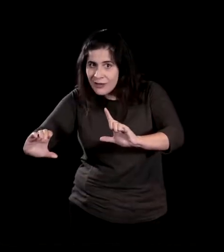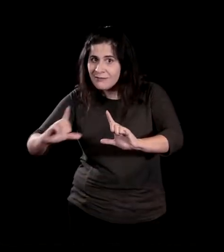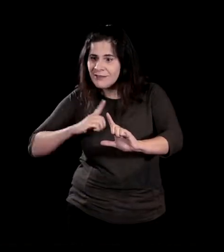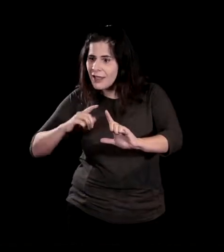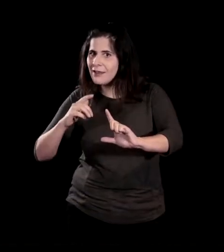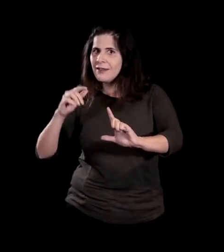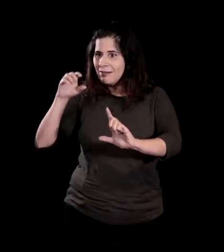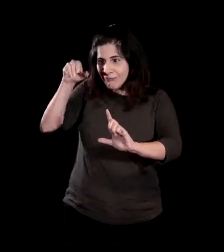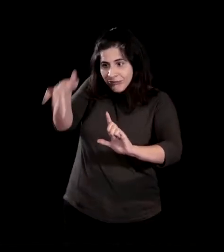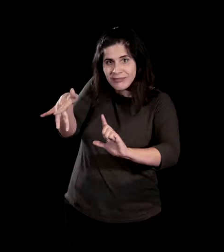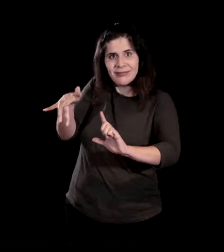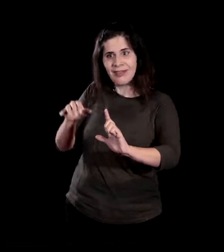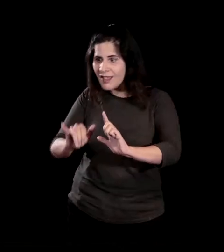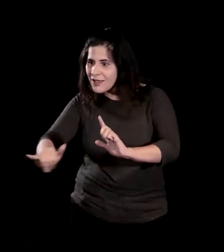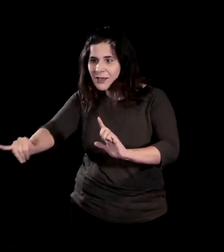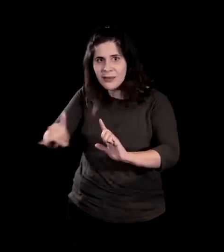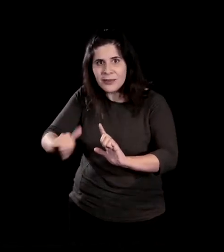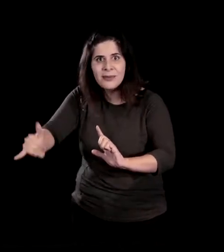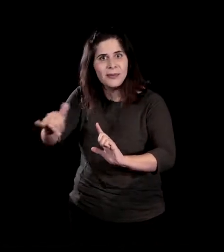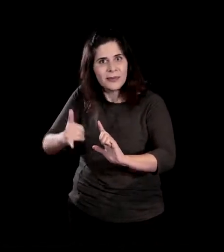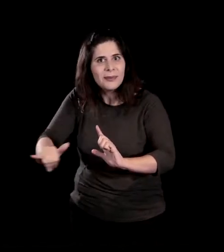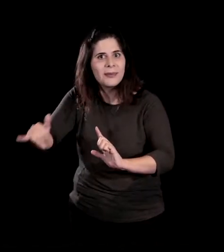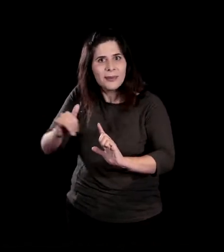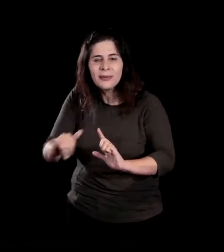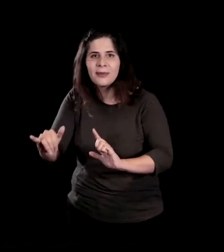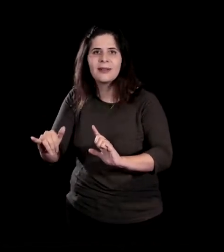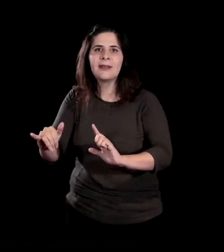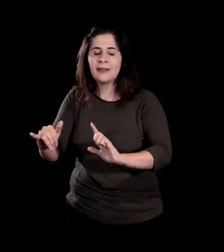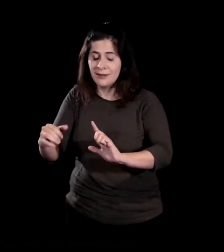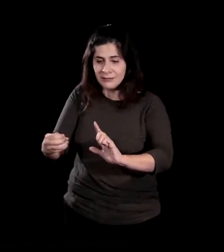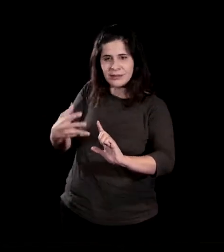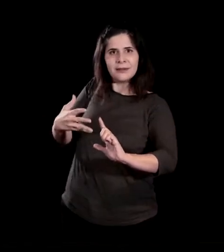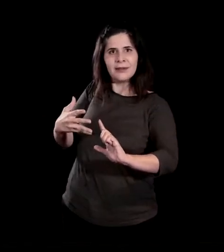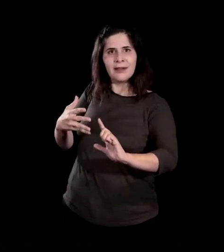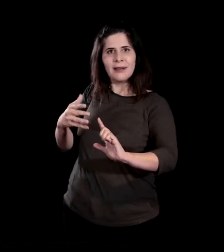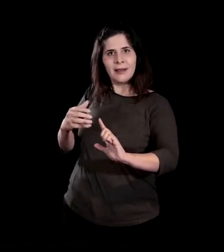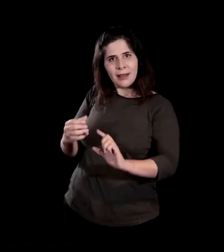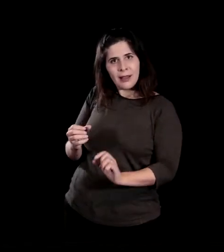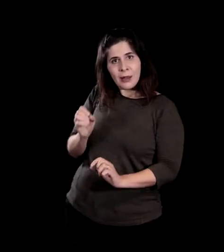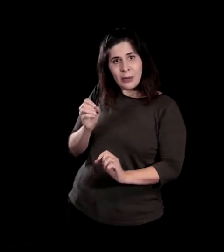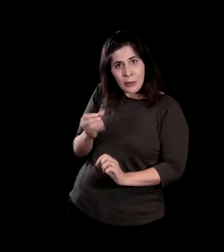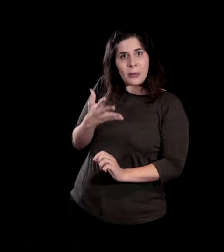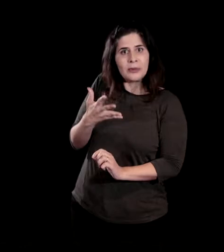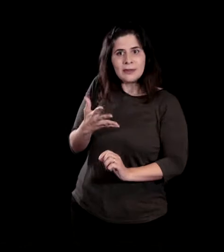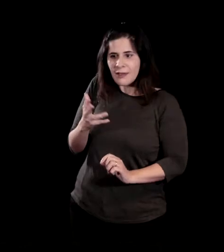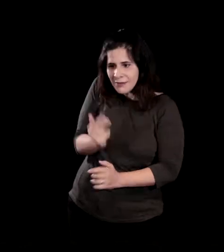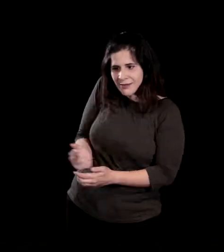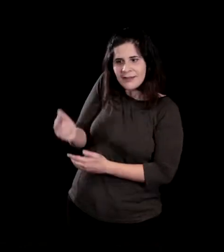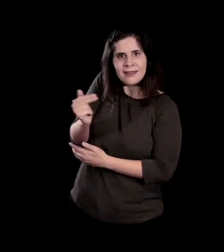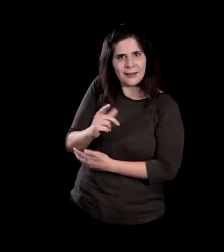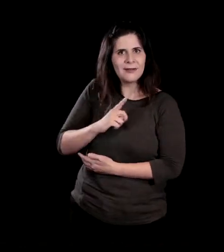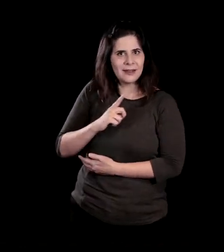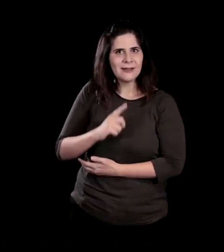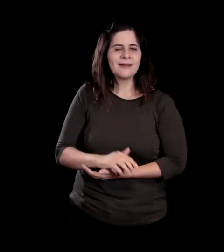electron inside the cathodic tube, so I excite the energy of a cathodic tube to have a light